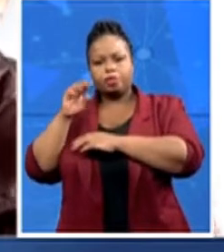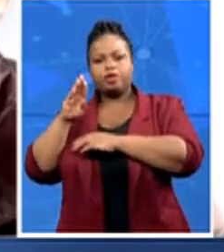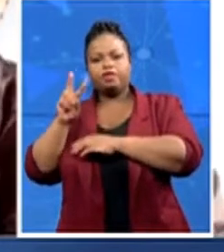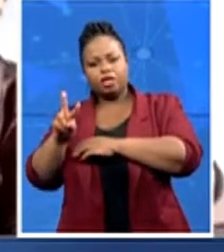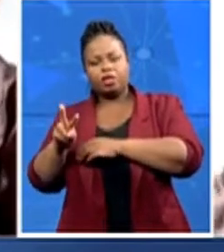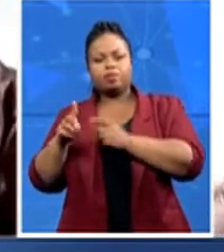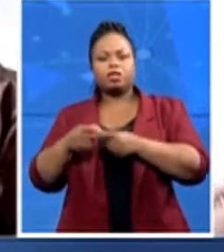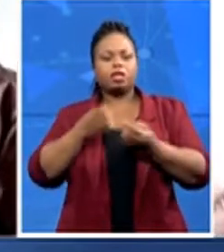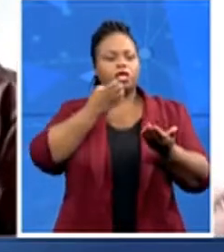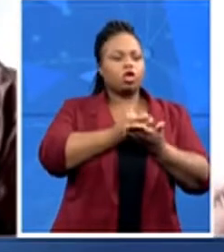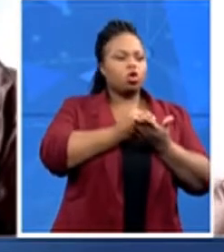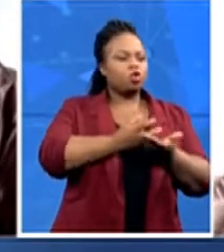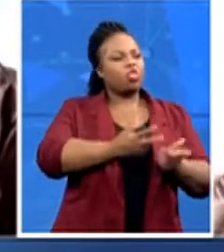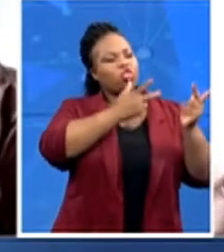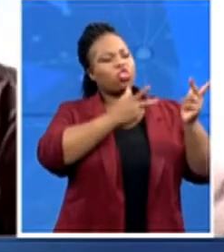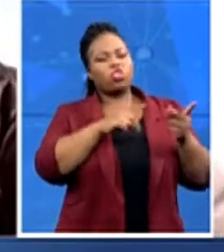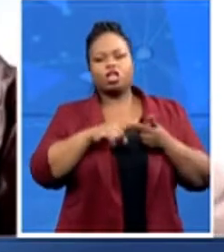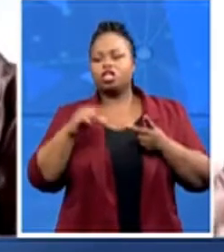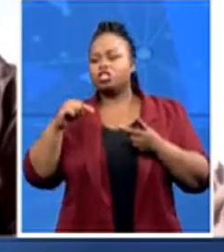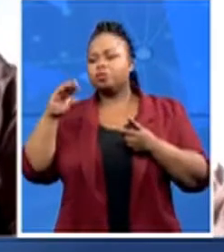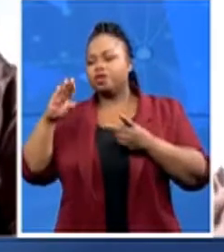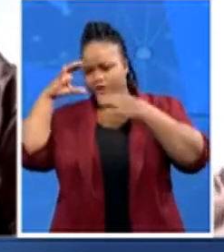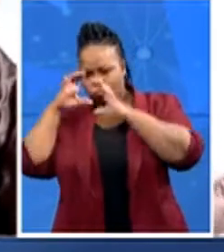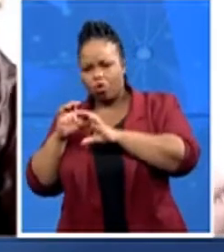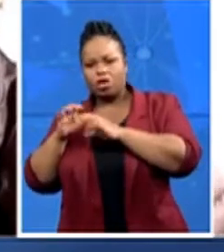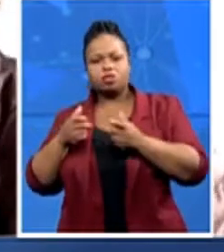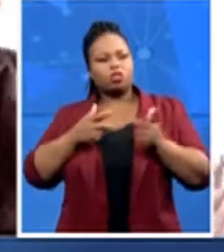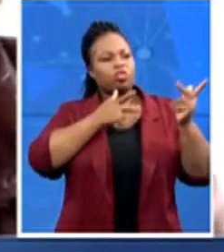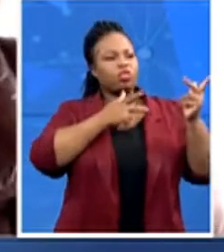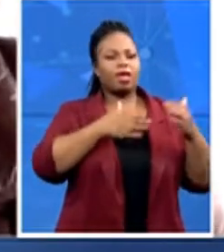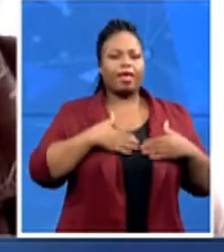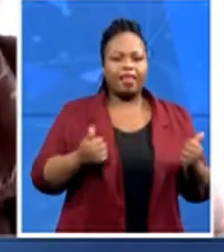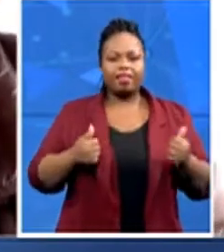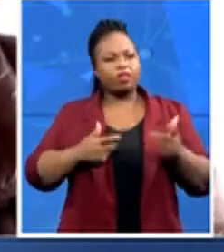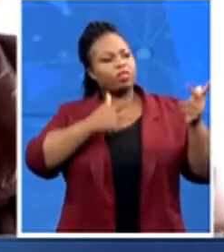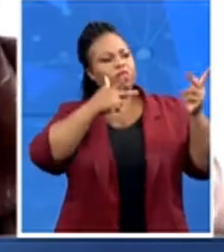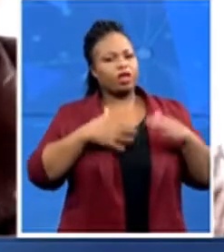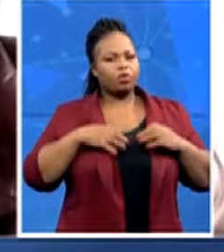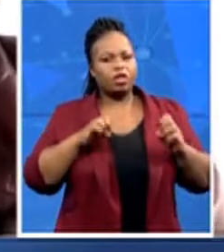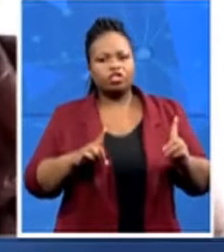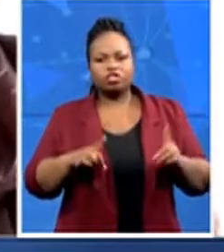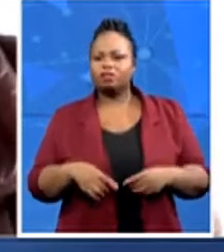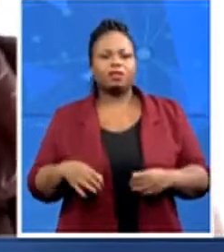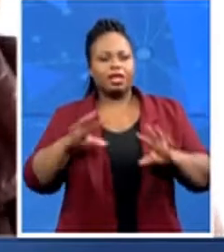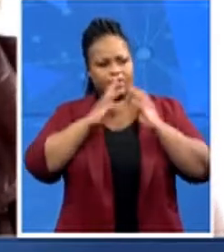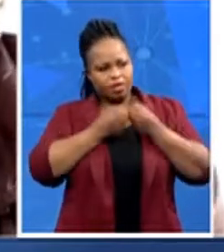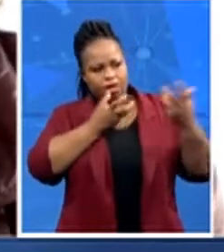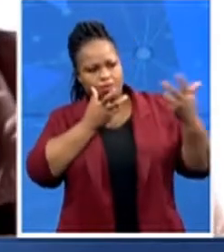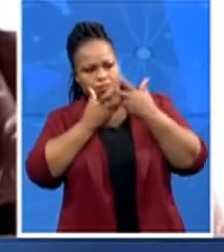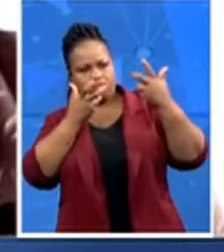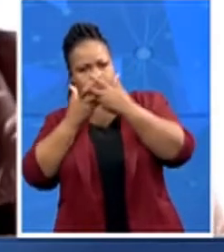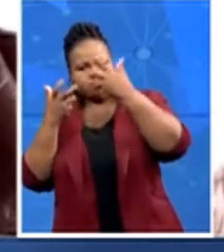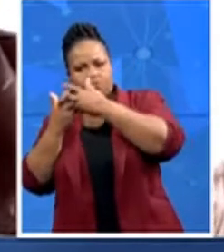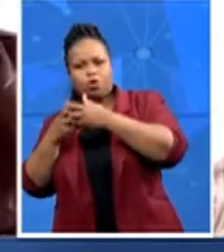gender-based violence in isolation of health, education. So it's all interrelated, and it requires a coordinated approach in us resolving